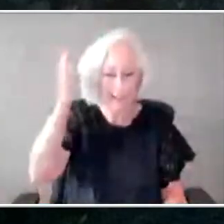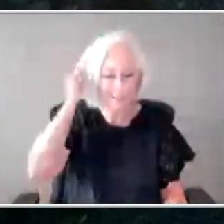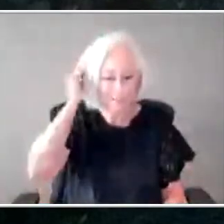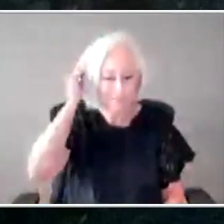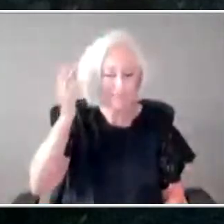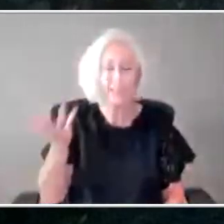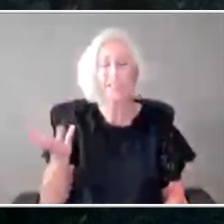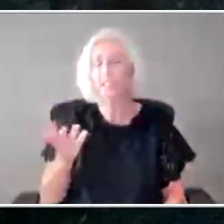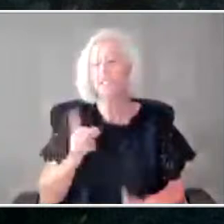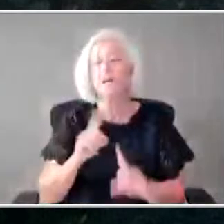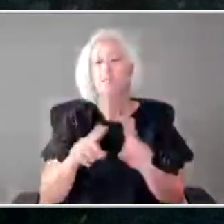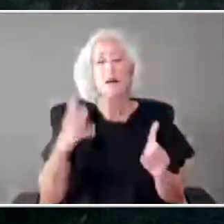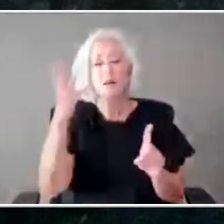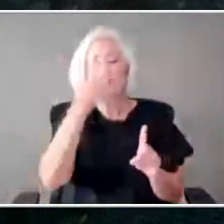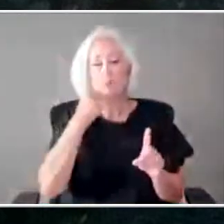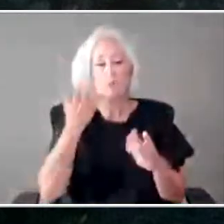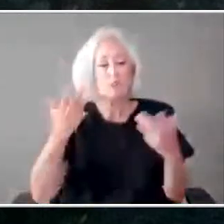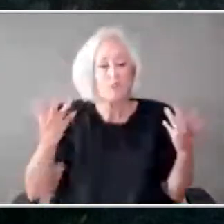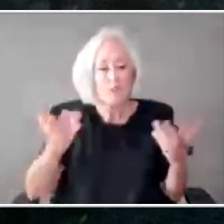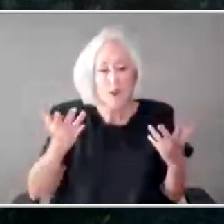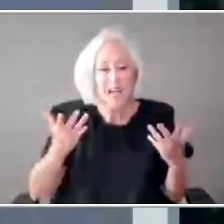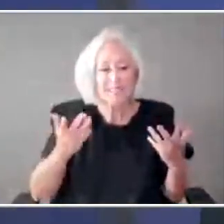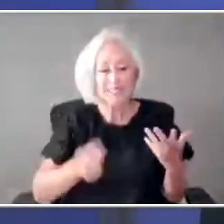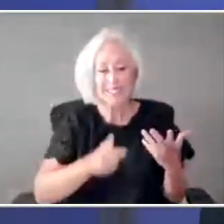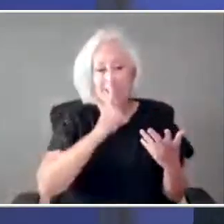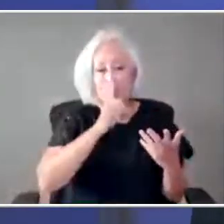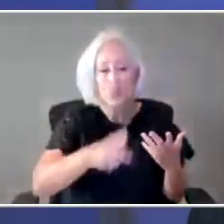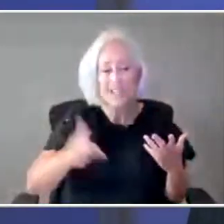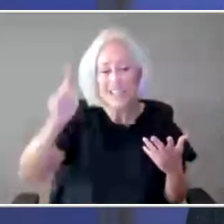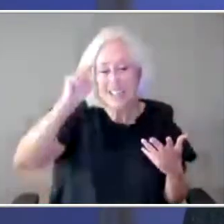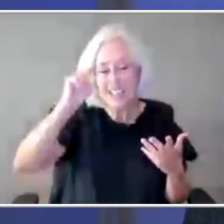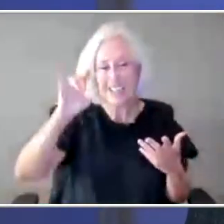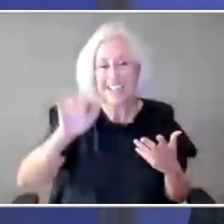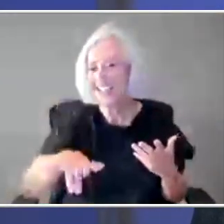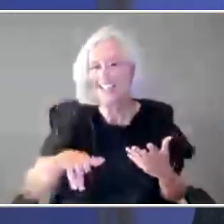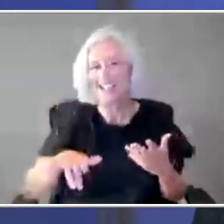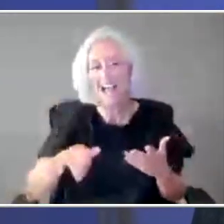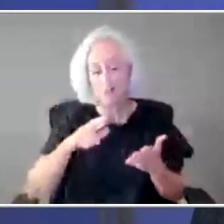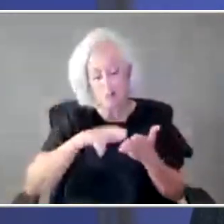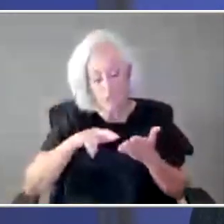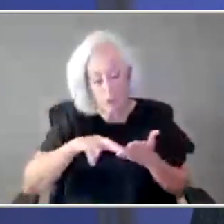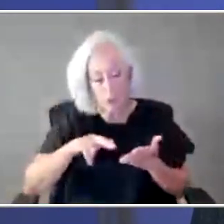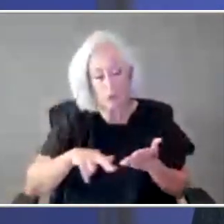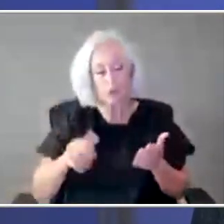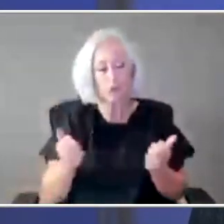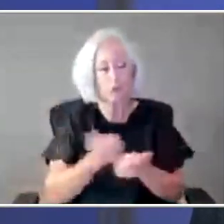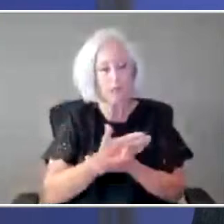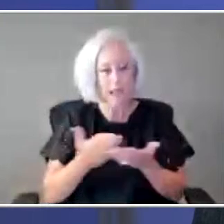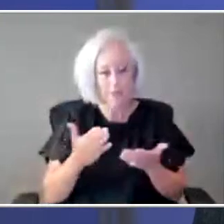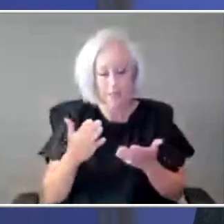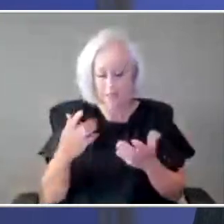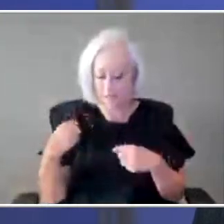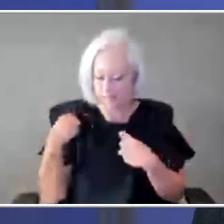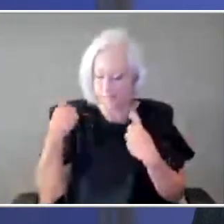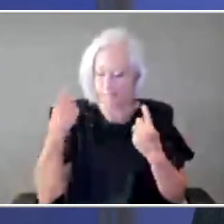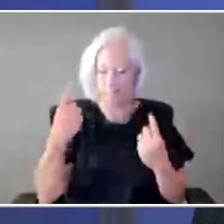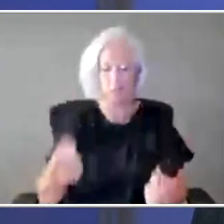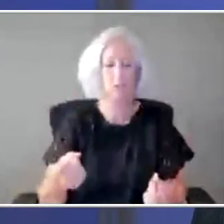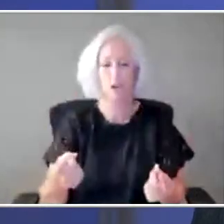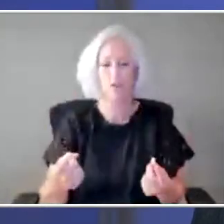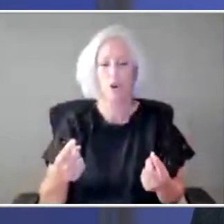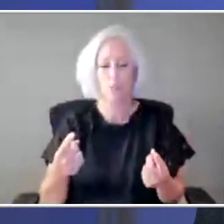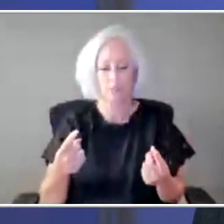that I really think with the the research and everything that's been given up until today's date, that